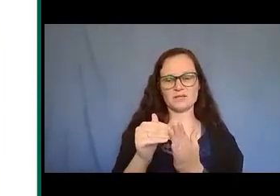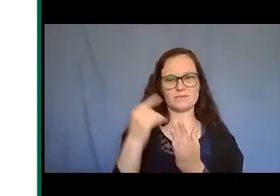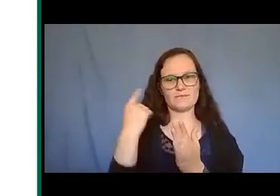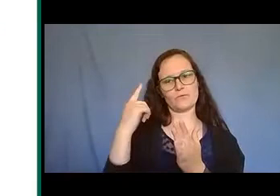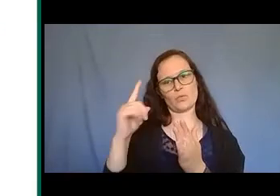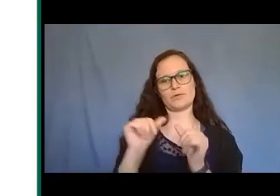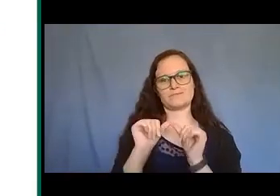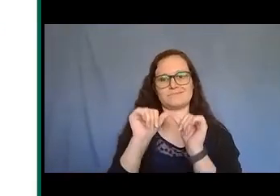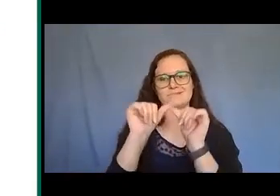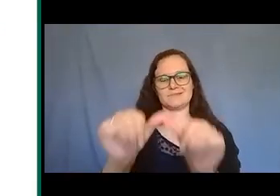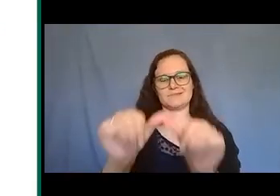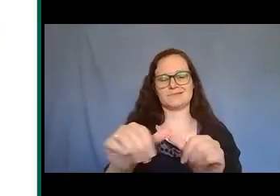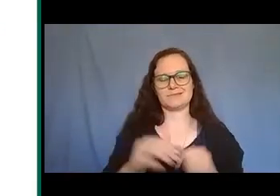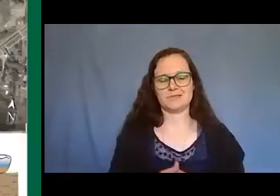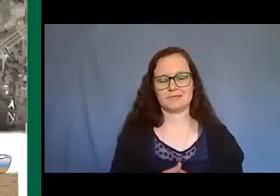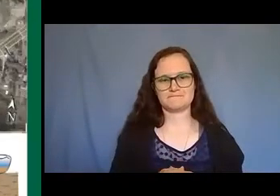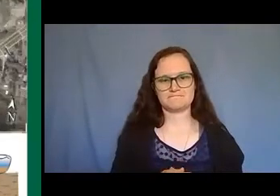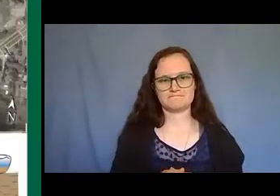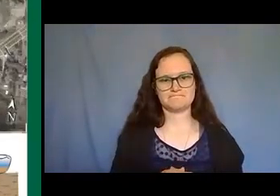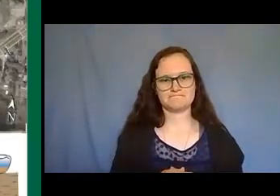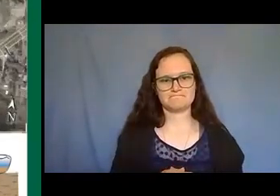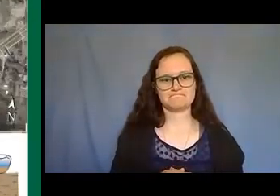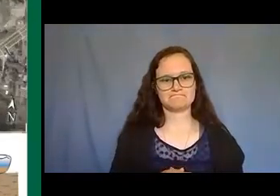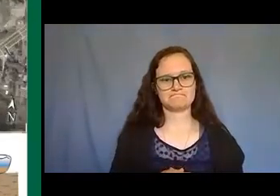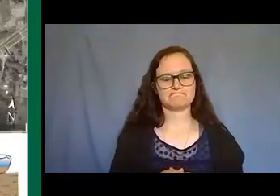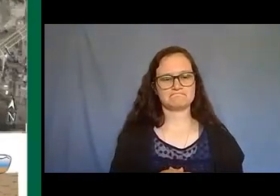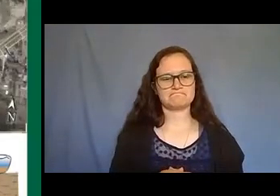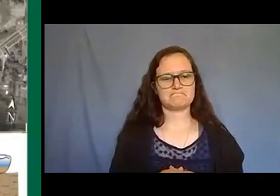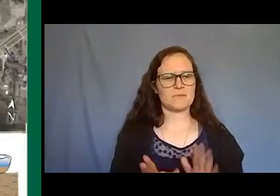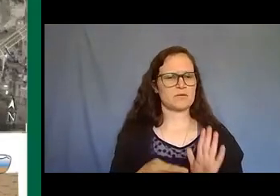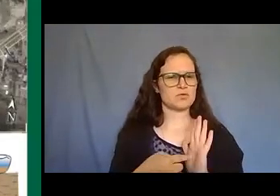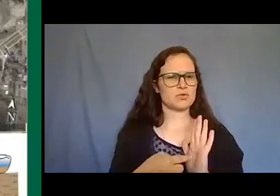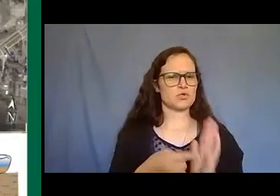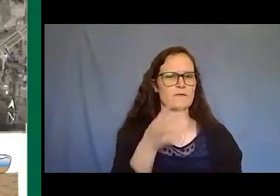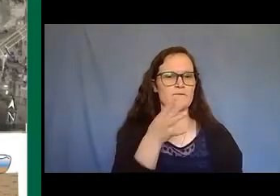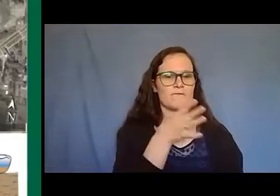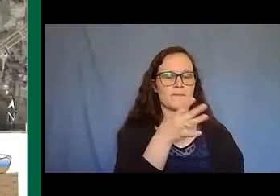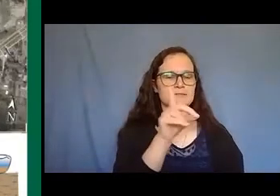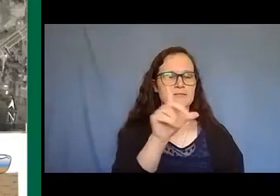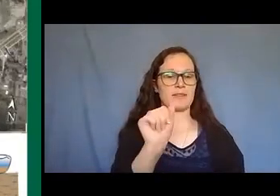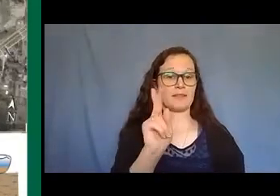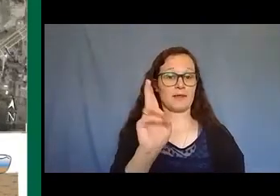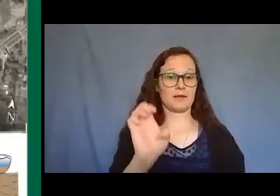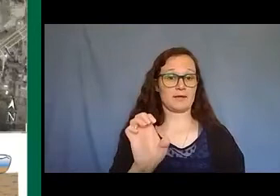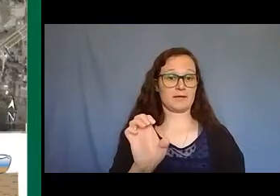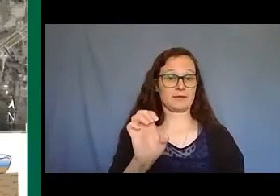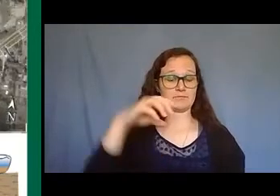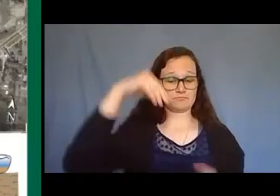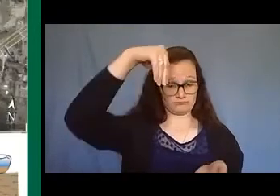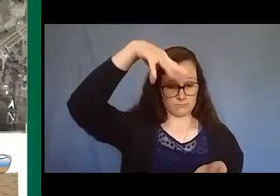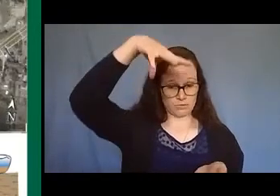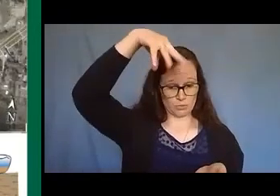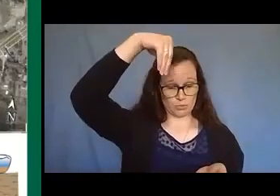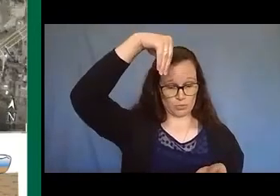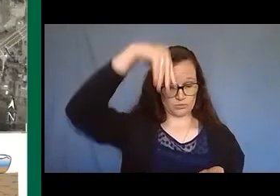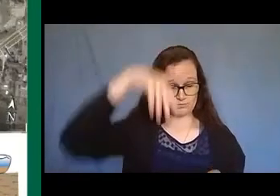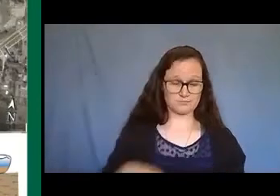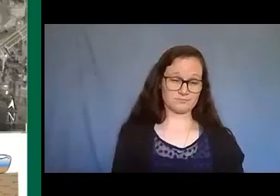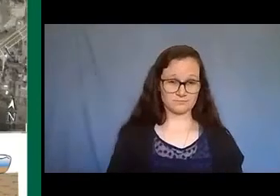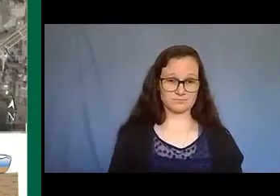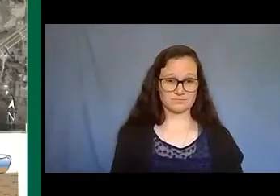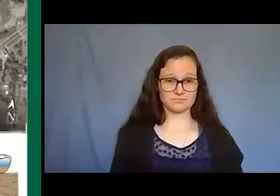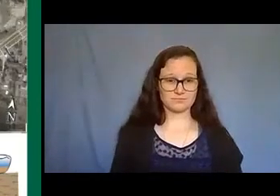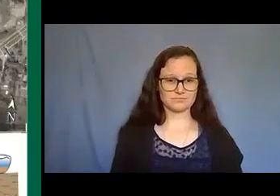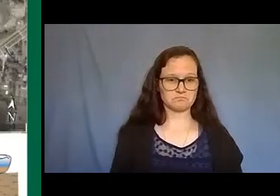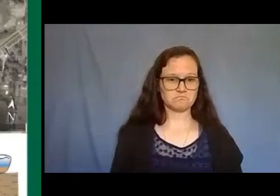sedimentation. To show you the Farmington Lake aerial view and conceptual model, this is set up in a very similar